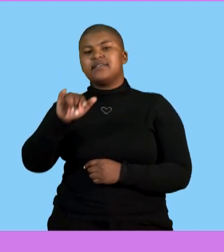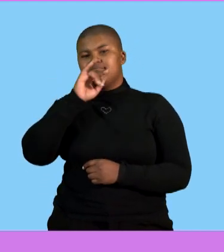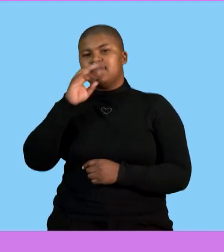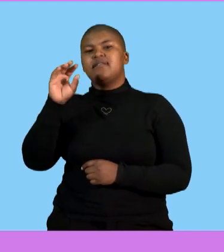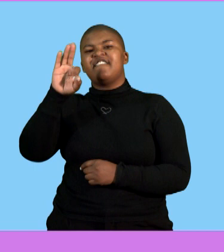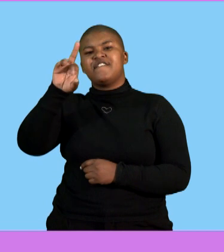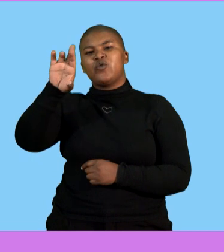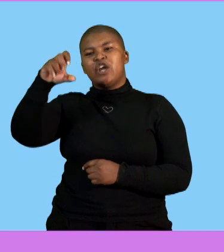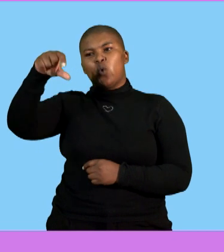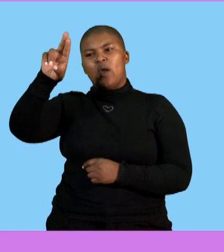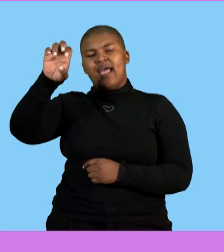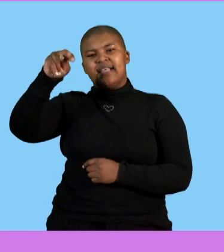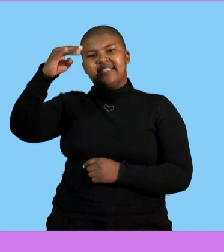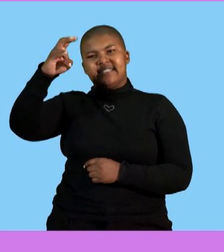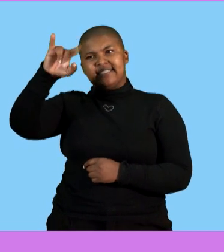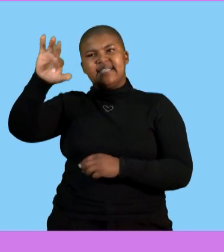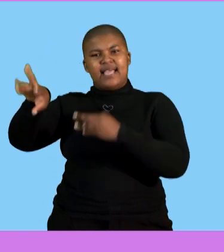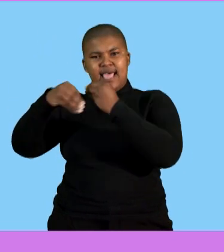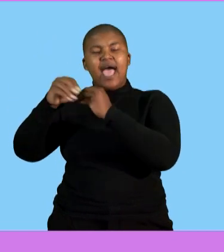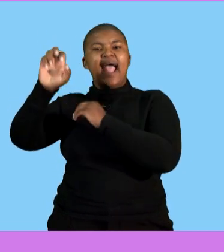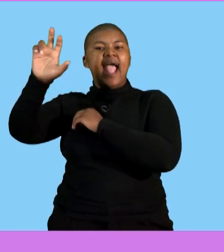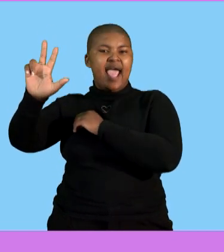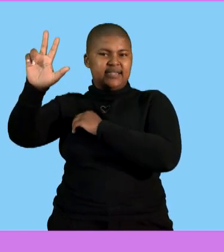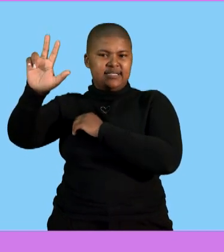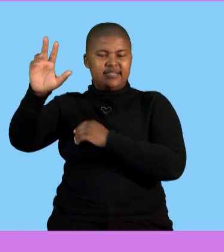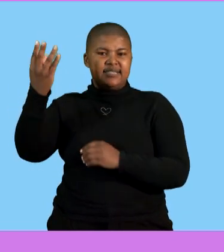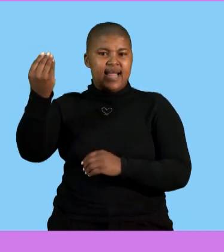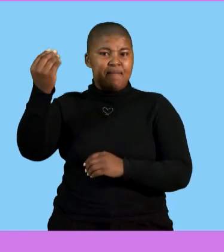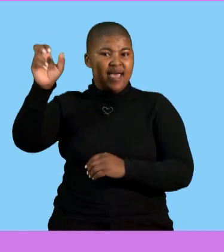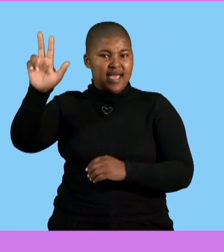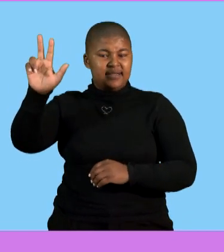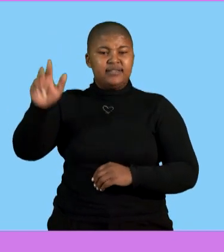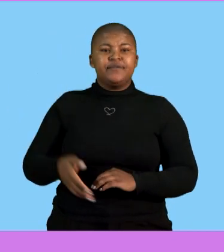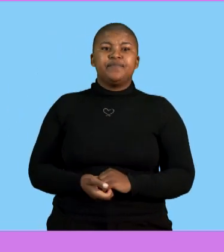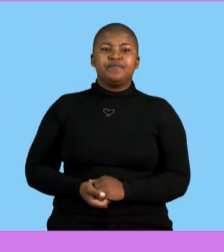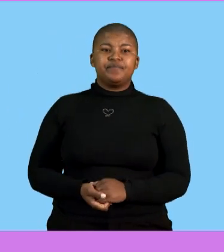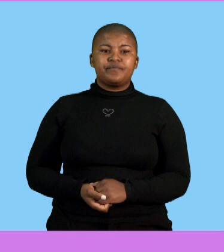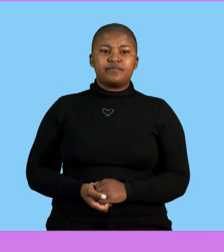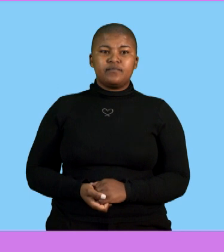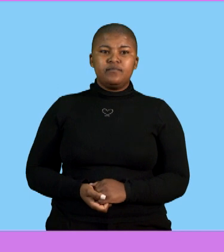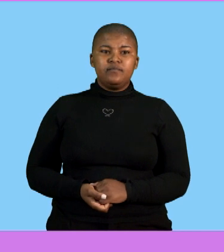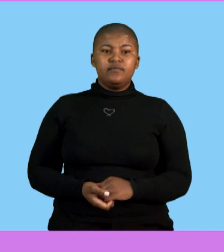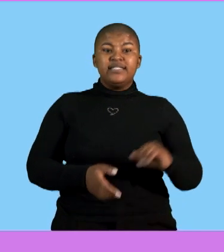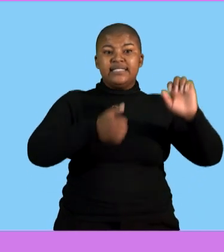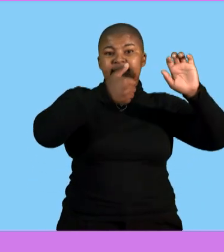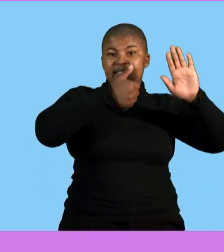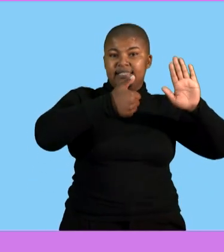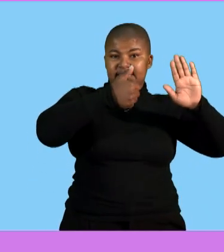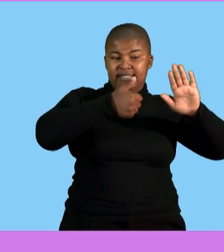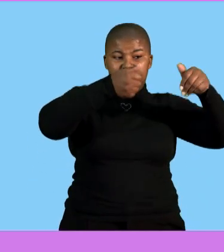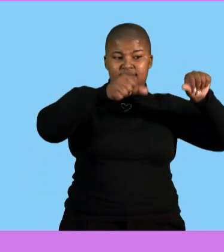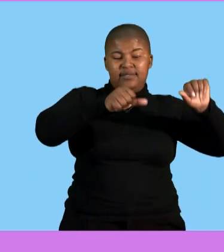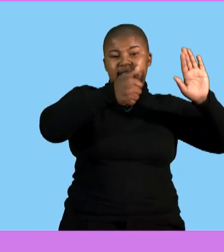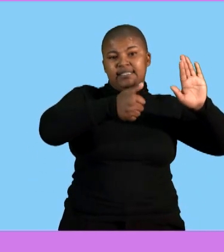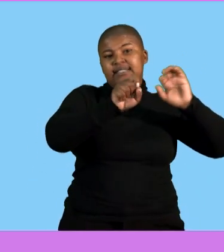7, 8. So for our frequency, we are going to record an 8 as a number. Then we move